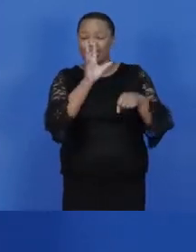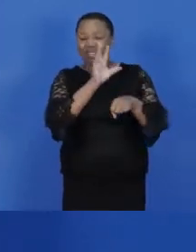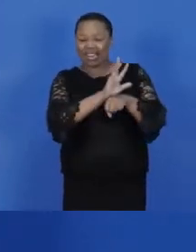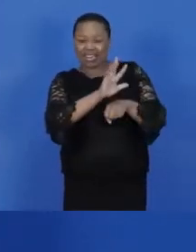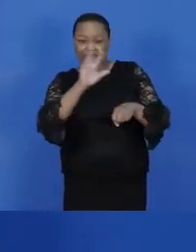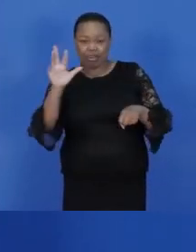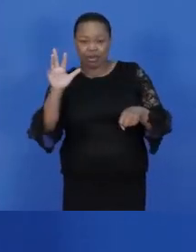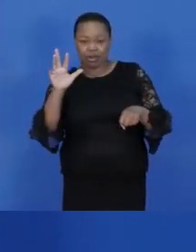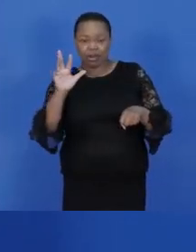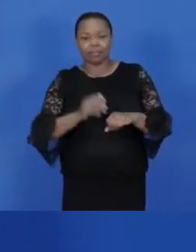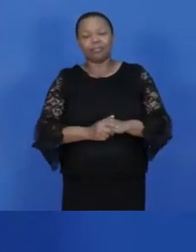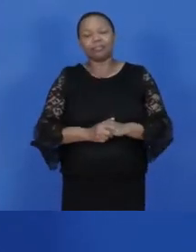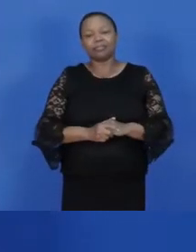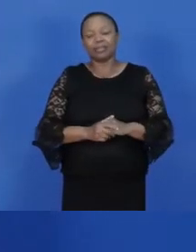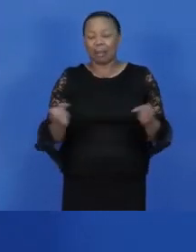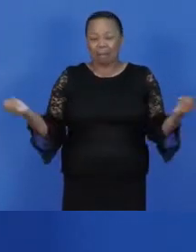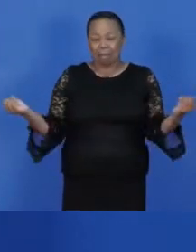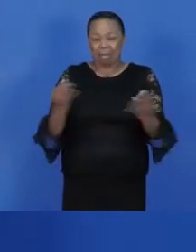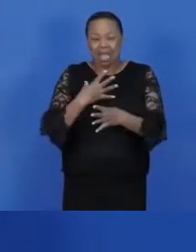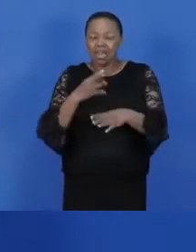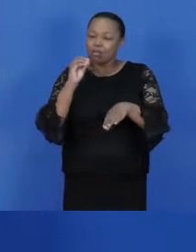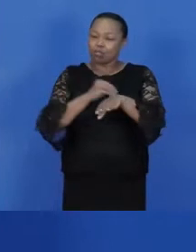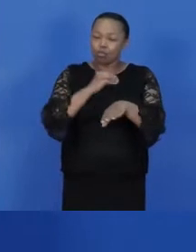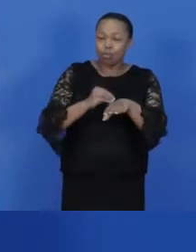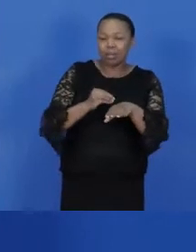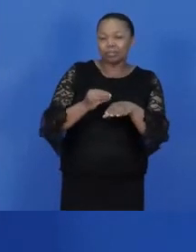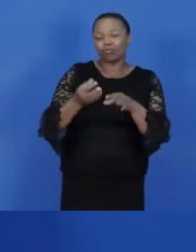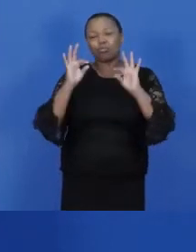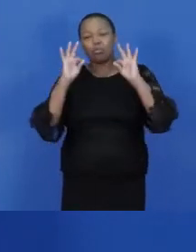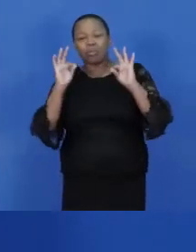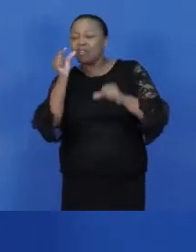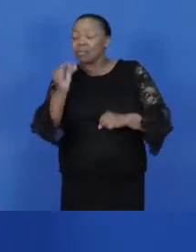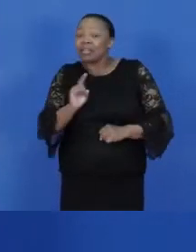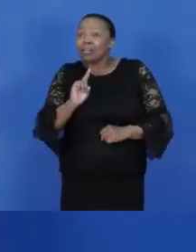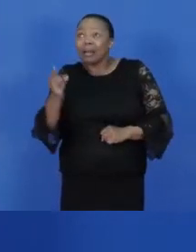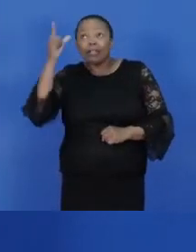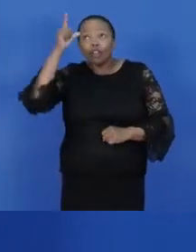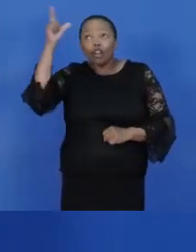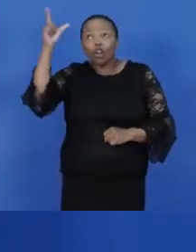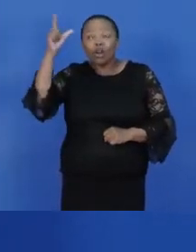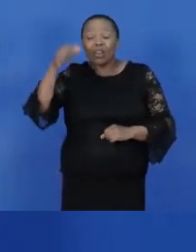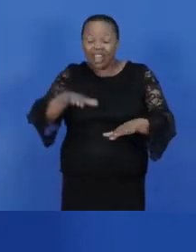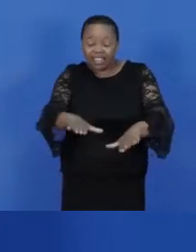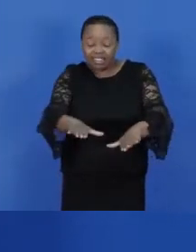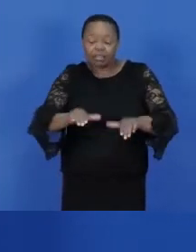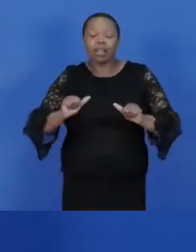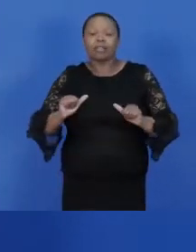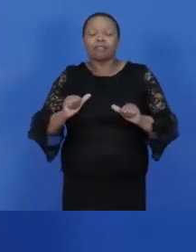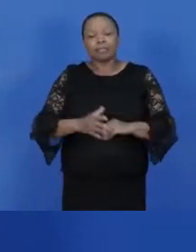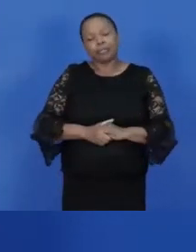Verse 19. Many are the afflictions of the righteous, but the Lord delivers him out of them